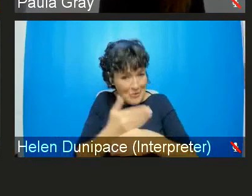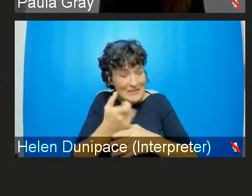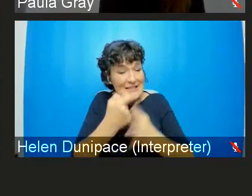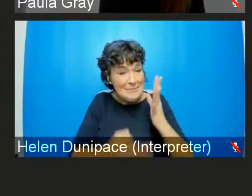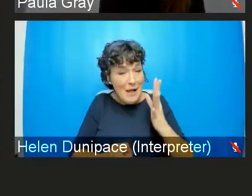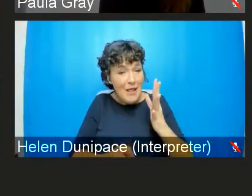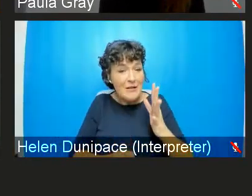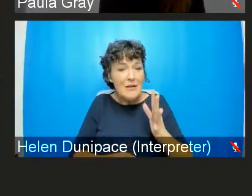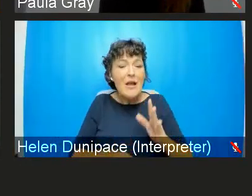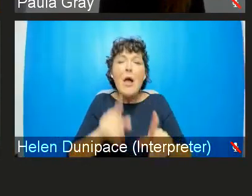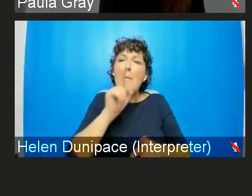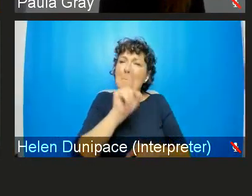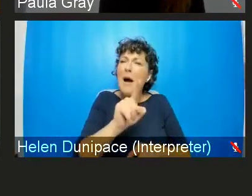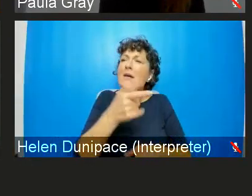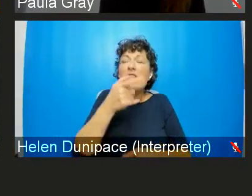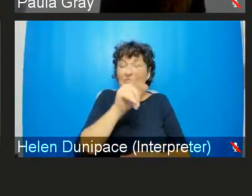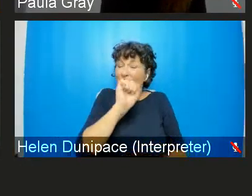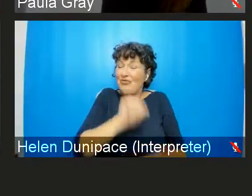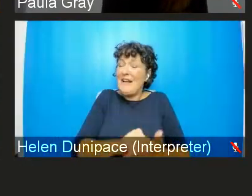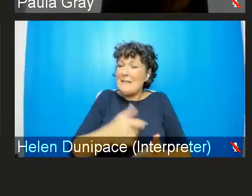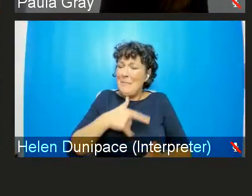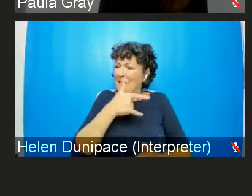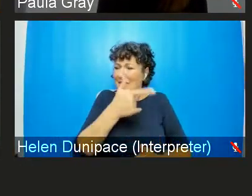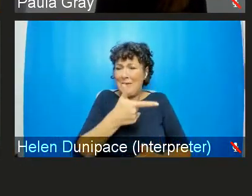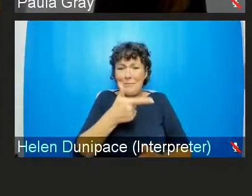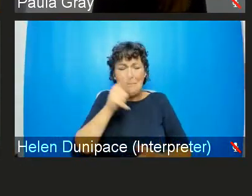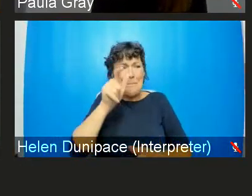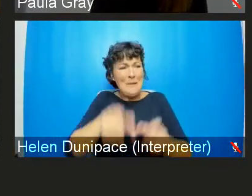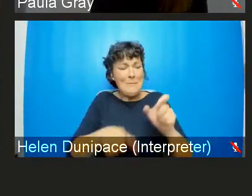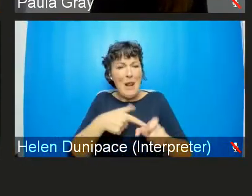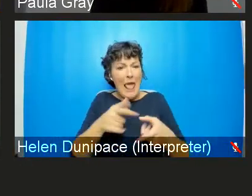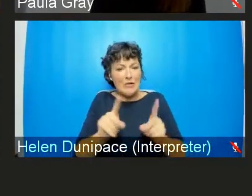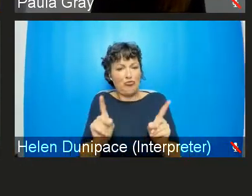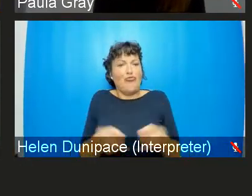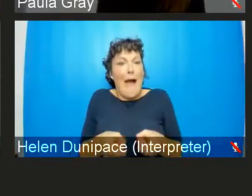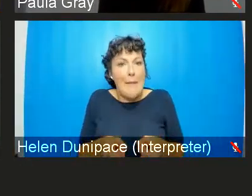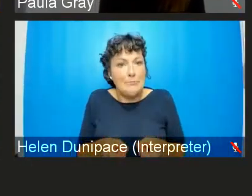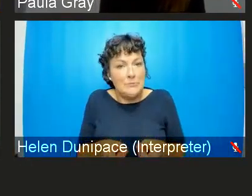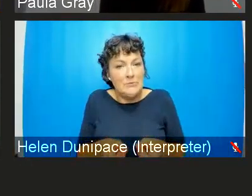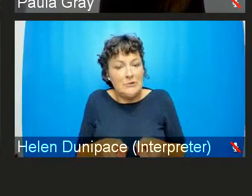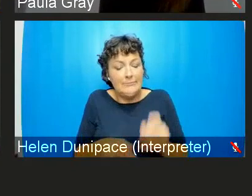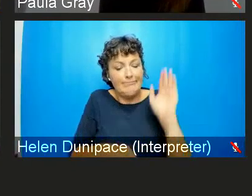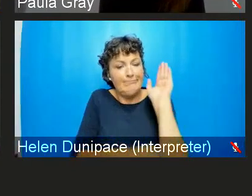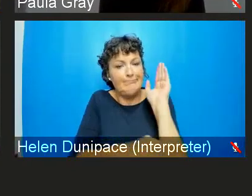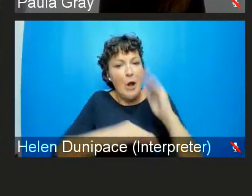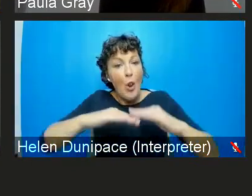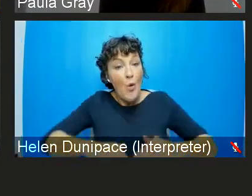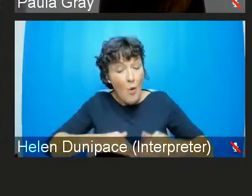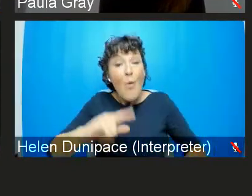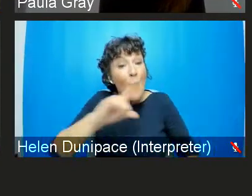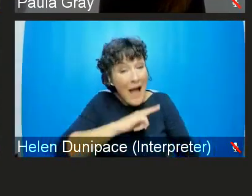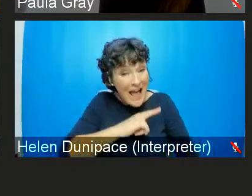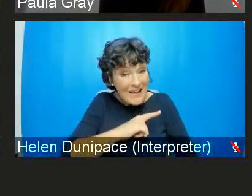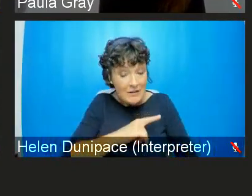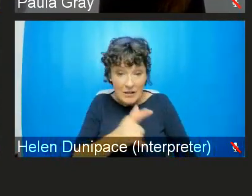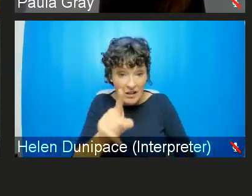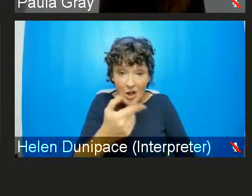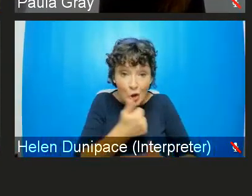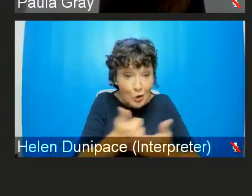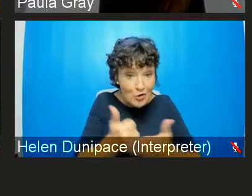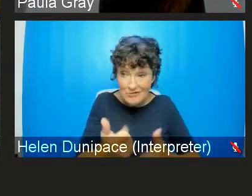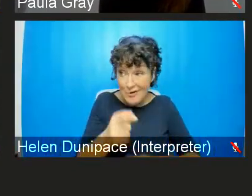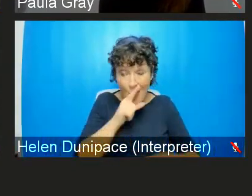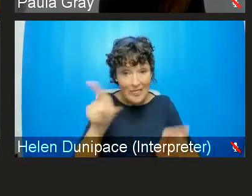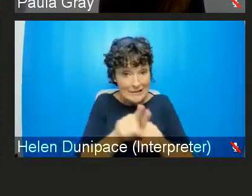kind of trapped in kind of lower level entry jobs, so much of it is because they don't get the same access to training and development